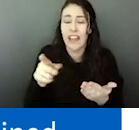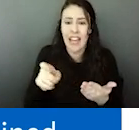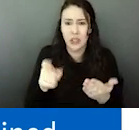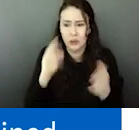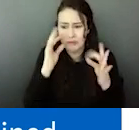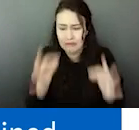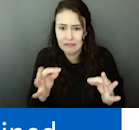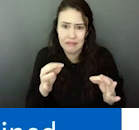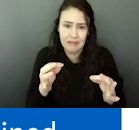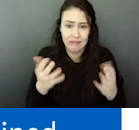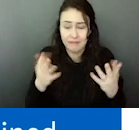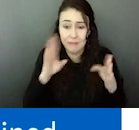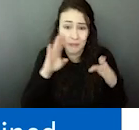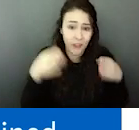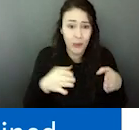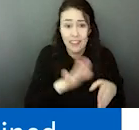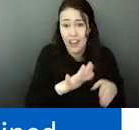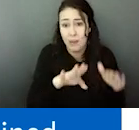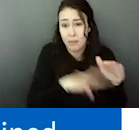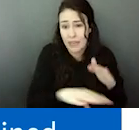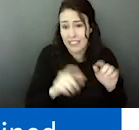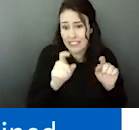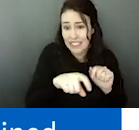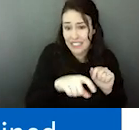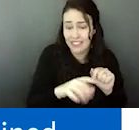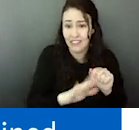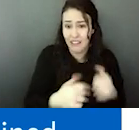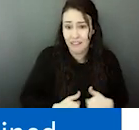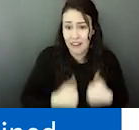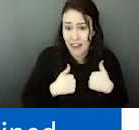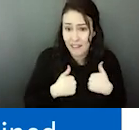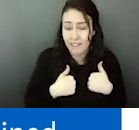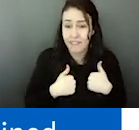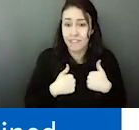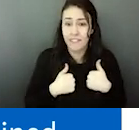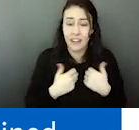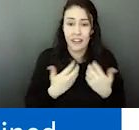to focus on their basic needs, right, and their livelihood, and put